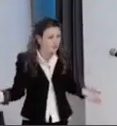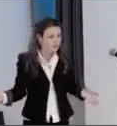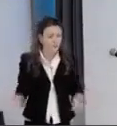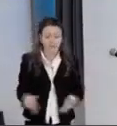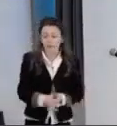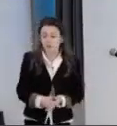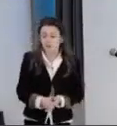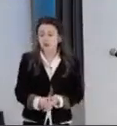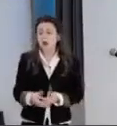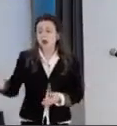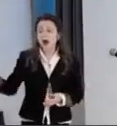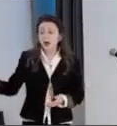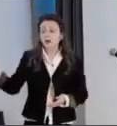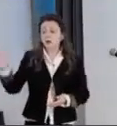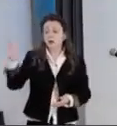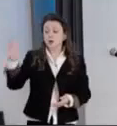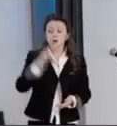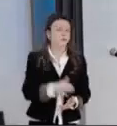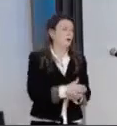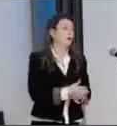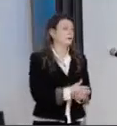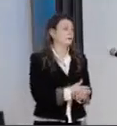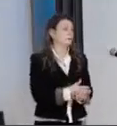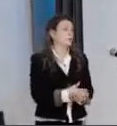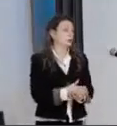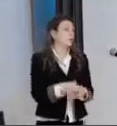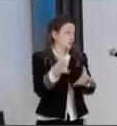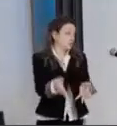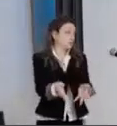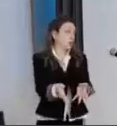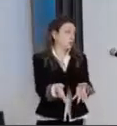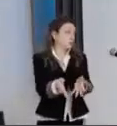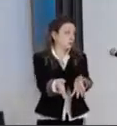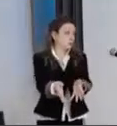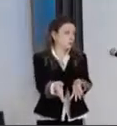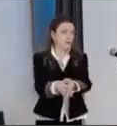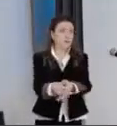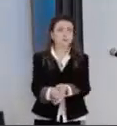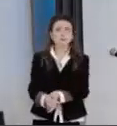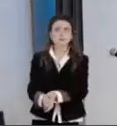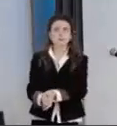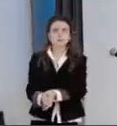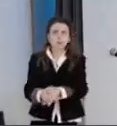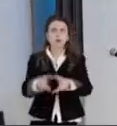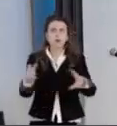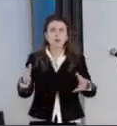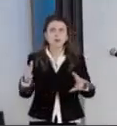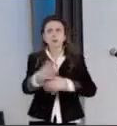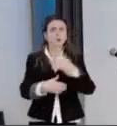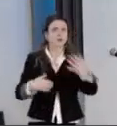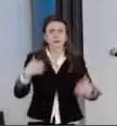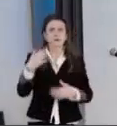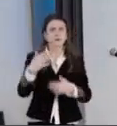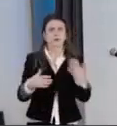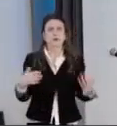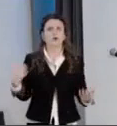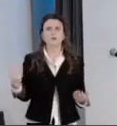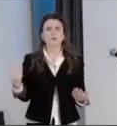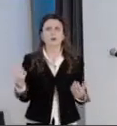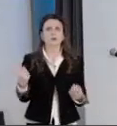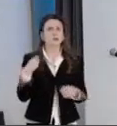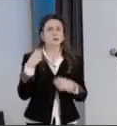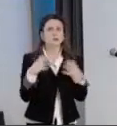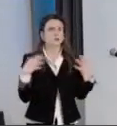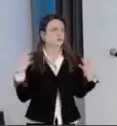and ethereal appearances, and knowledge of natural kinds, which are pheasant claws in this case, which brings with it a lot